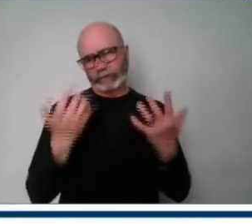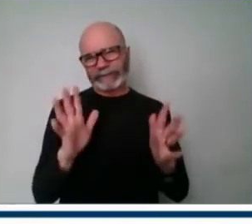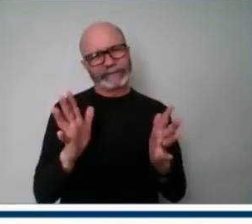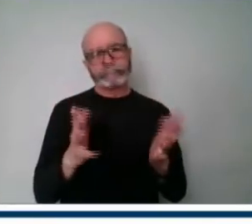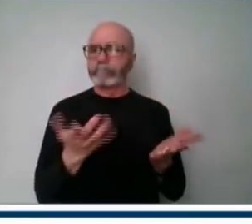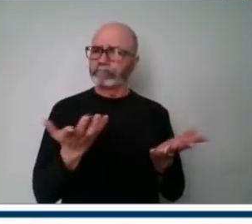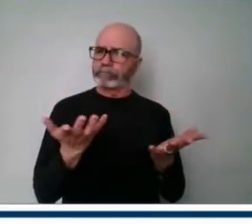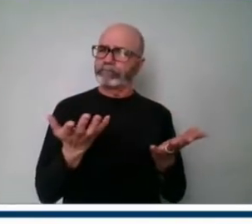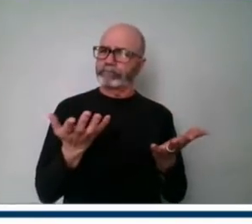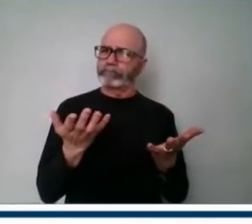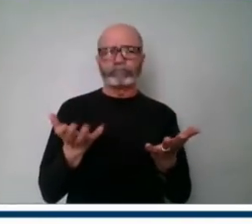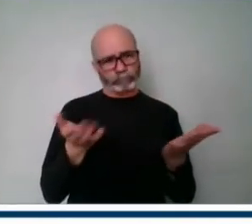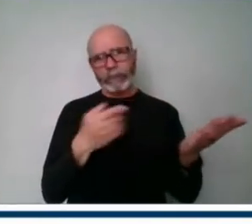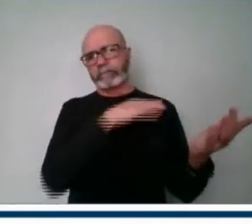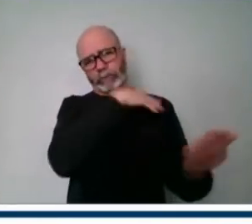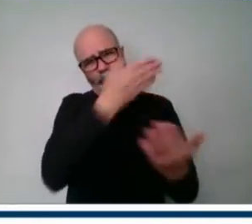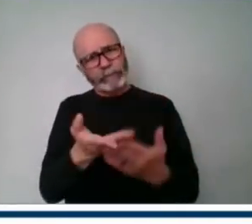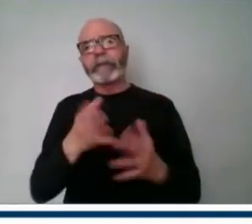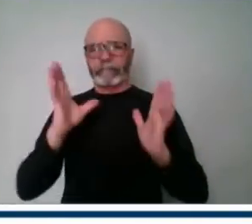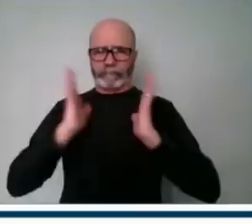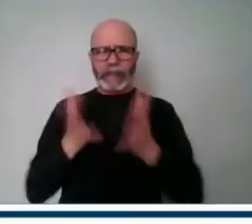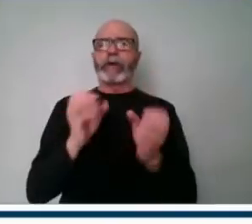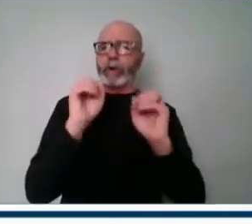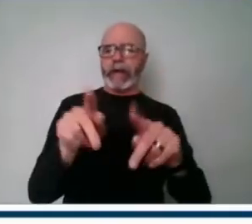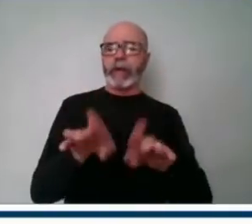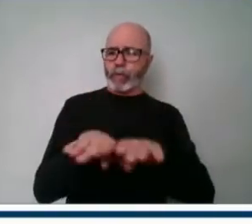Quickly moving on to the Herald. John, do you have a question?